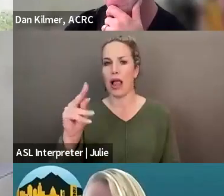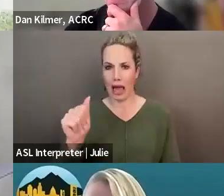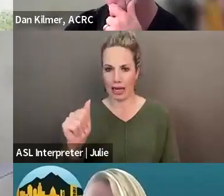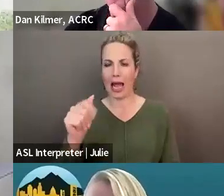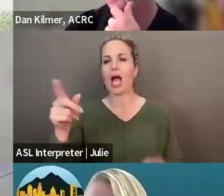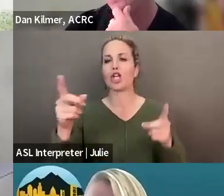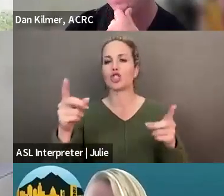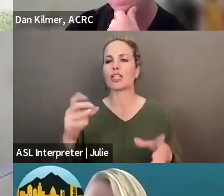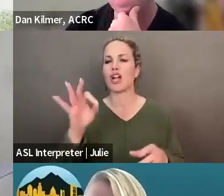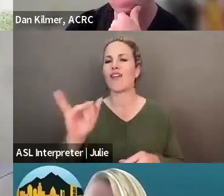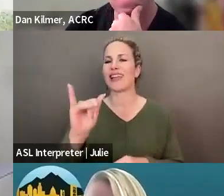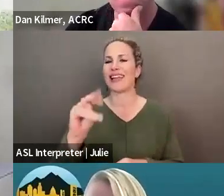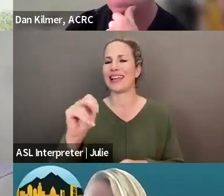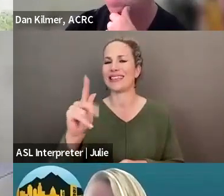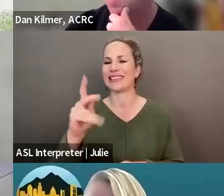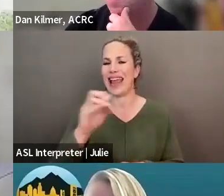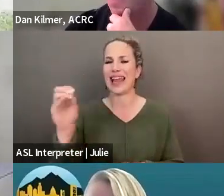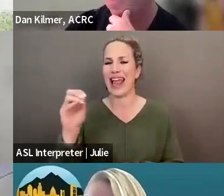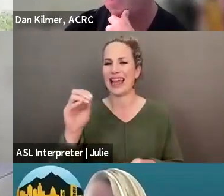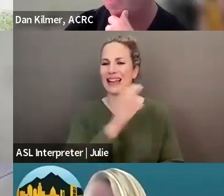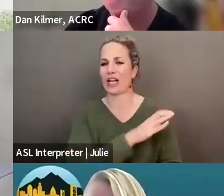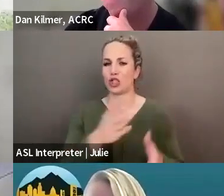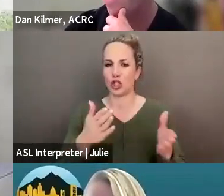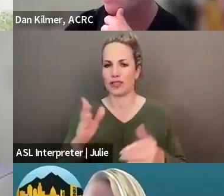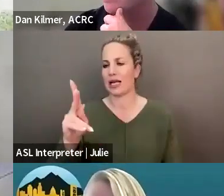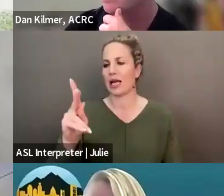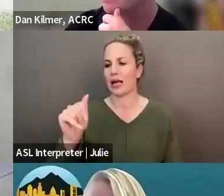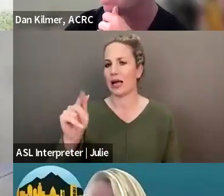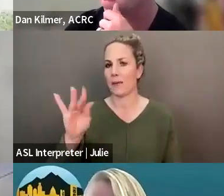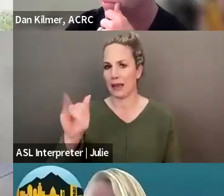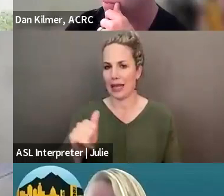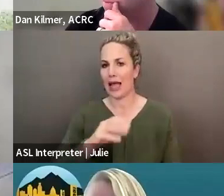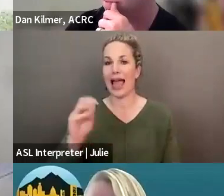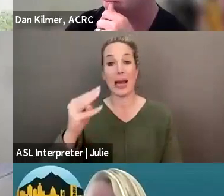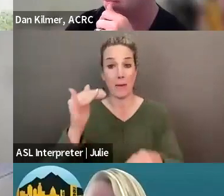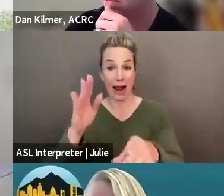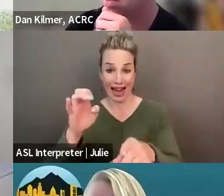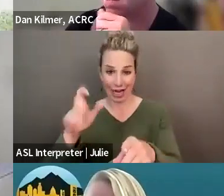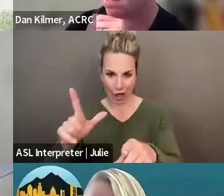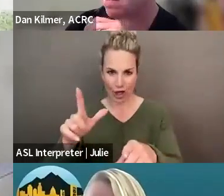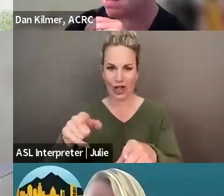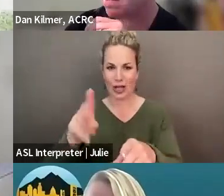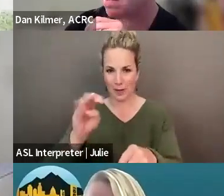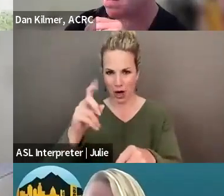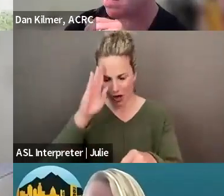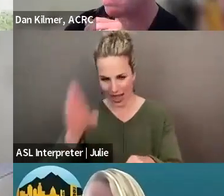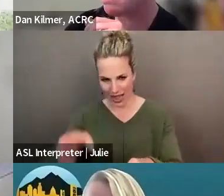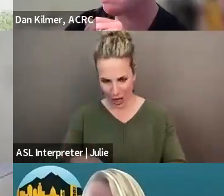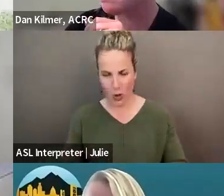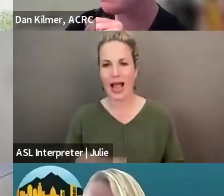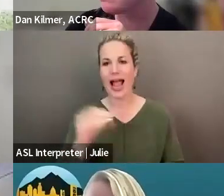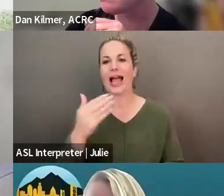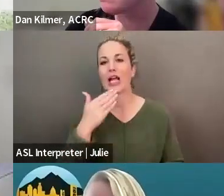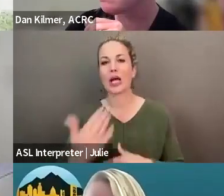of intake and clinical services, Camelia, is here. And I see Michael Mercado, our deaf and hard of hearing specialist, that is here as well. And so